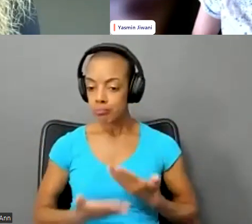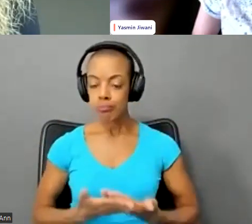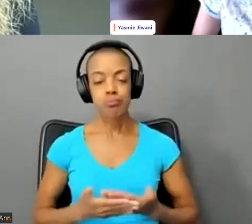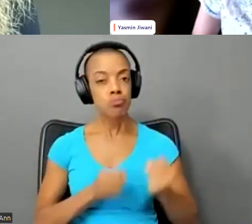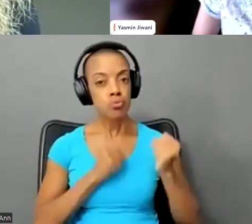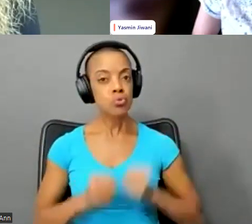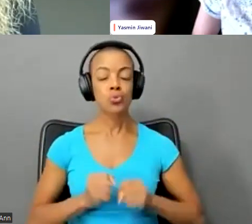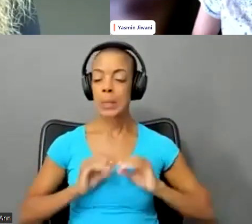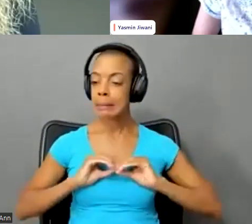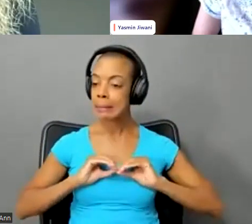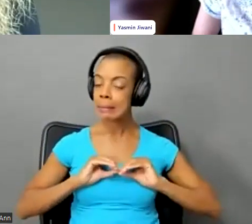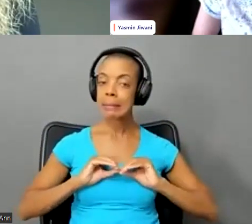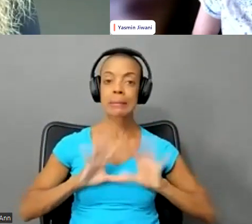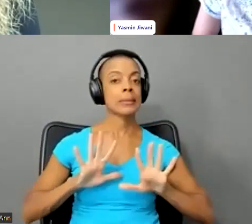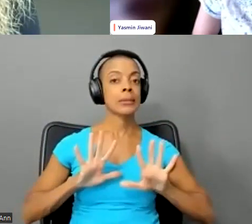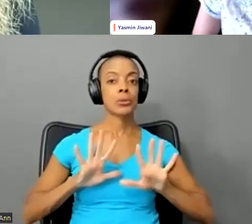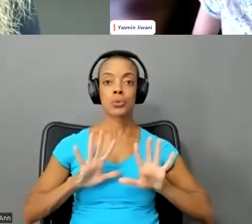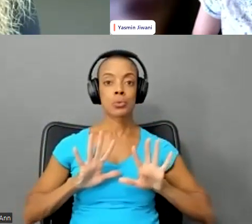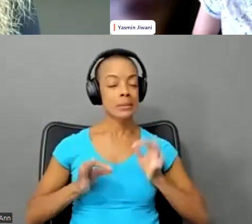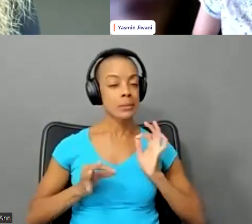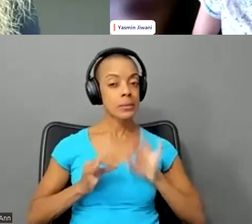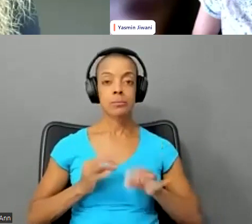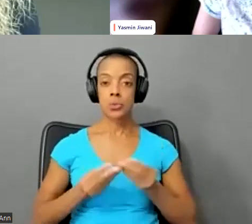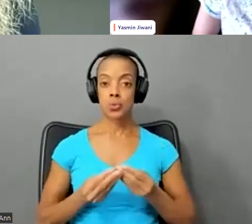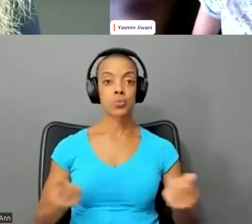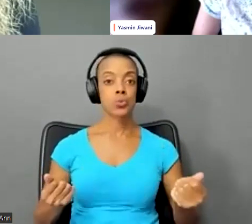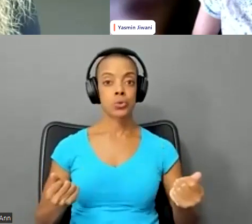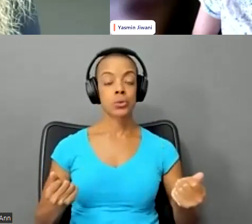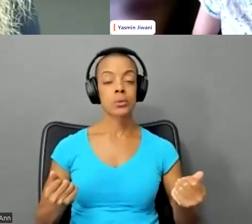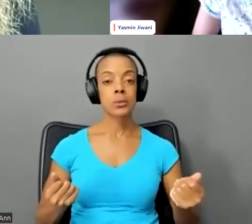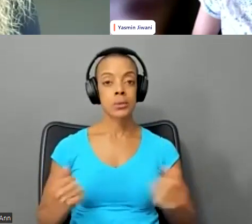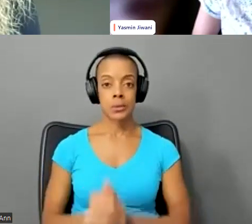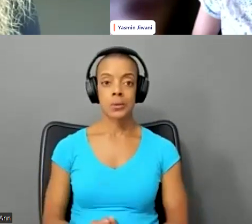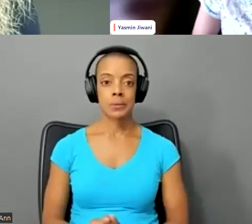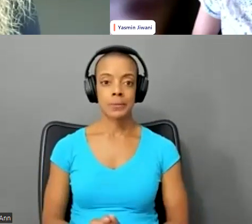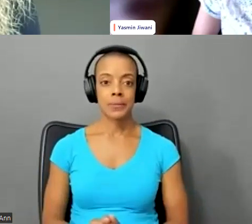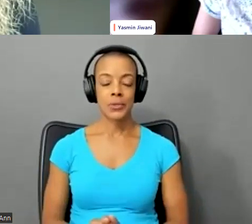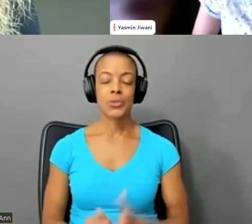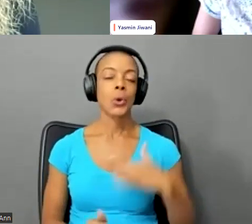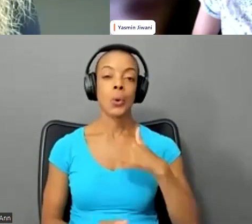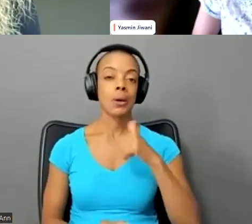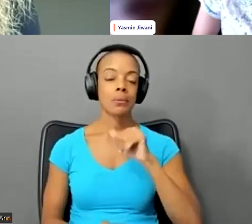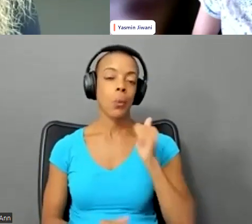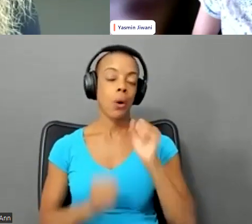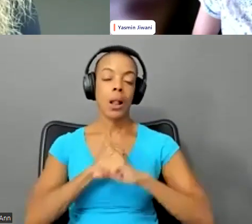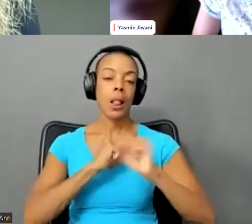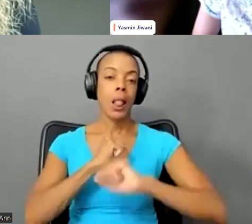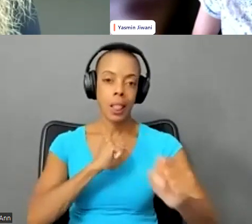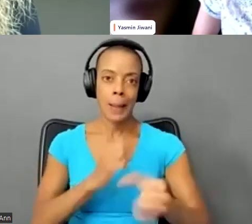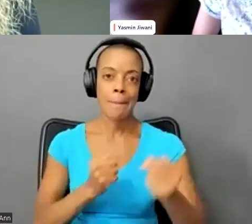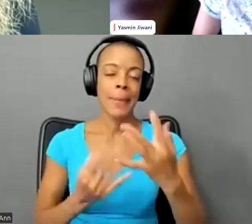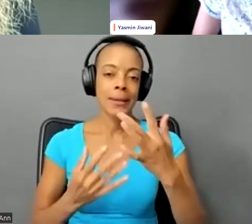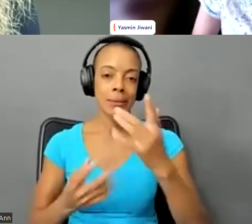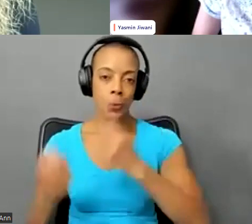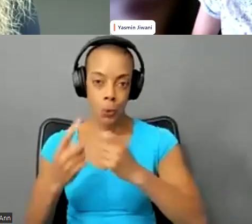explicit solutions. And I know there are lots of questions, so I won't belabor this, but we have lots of